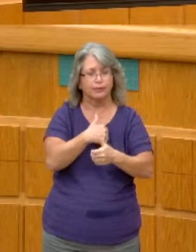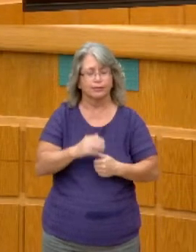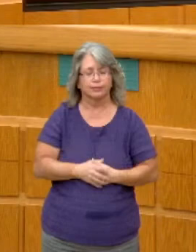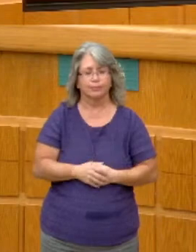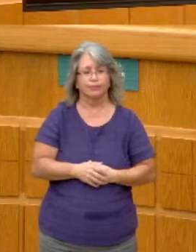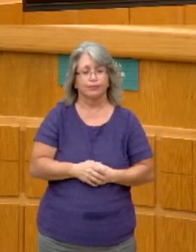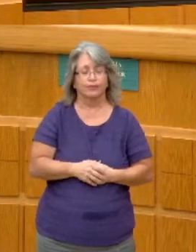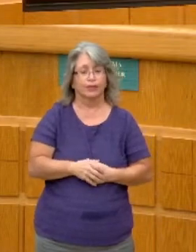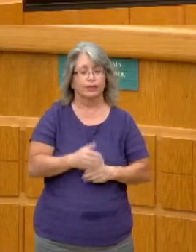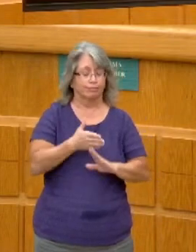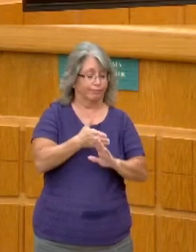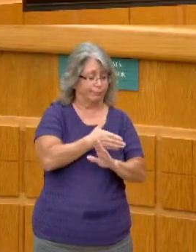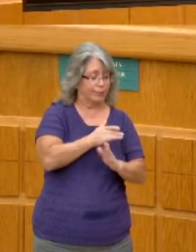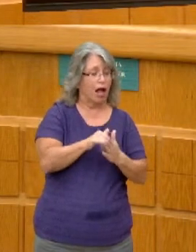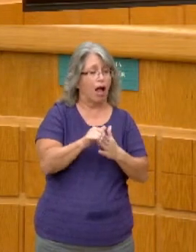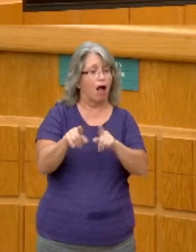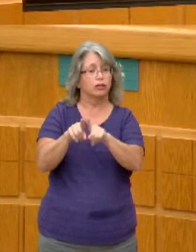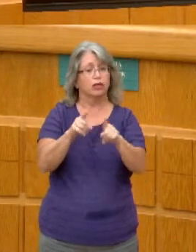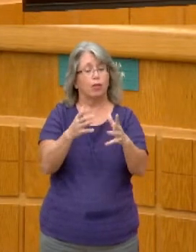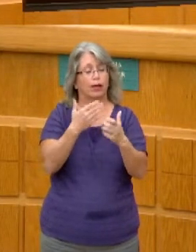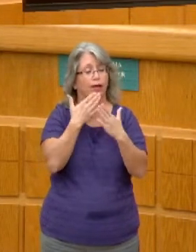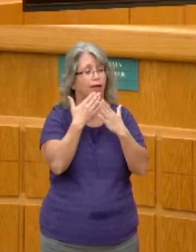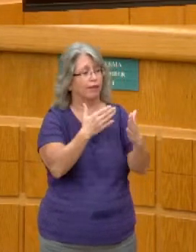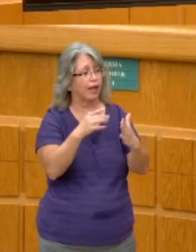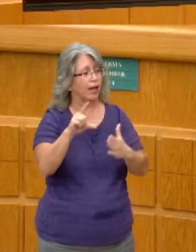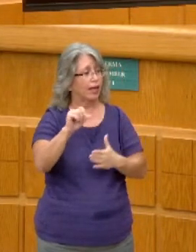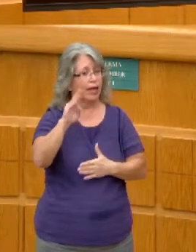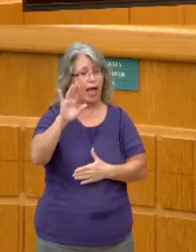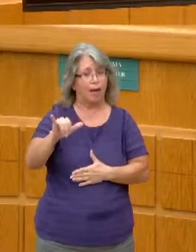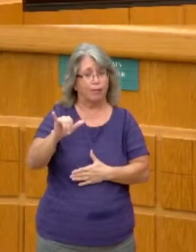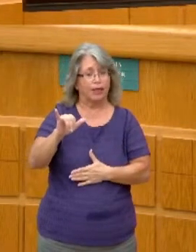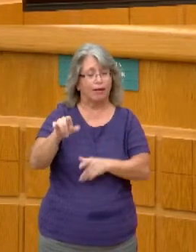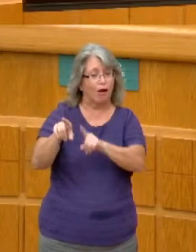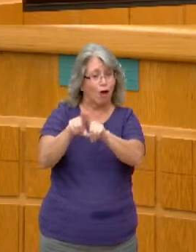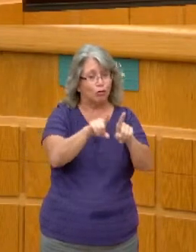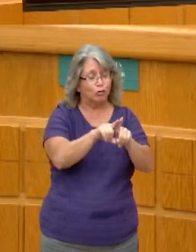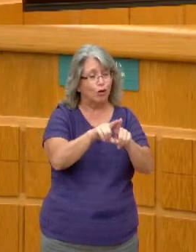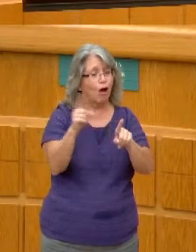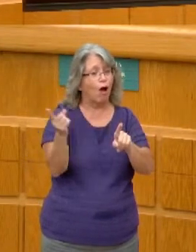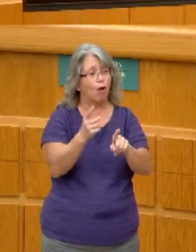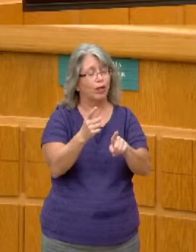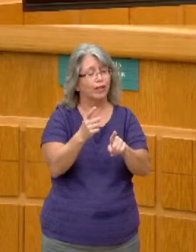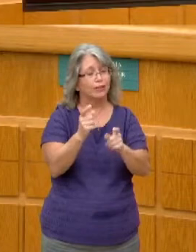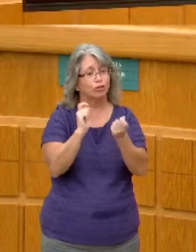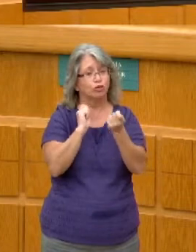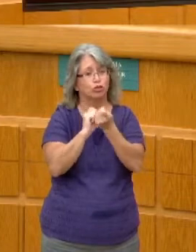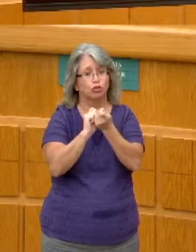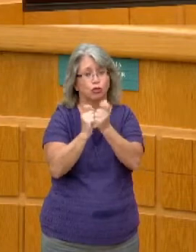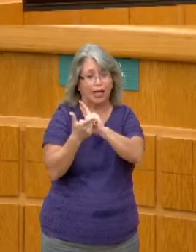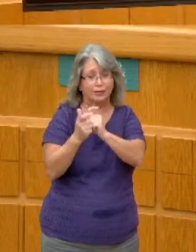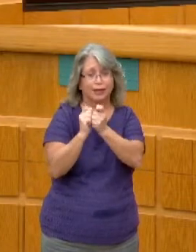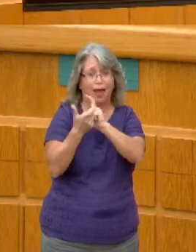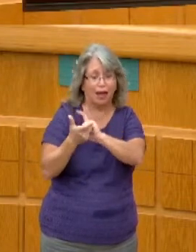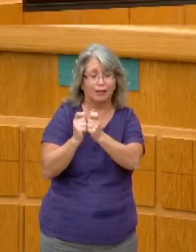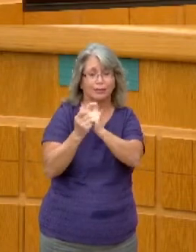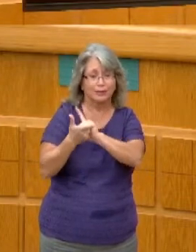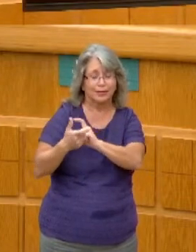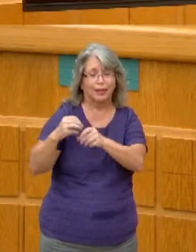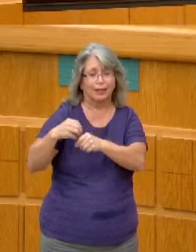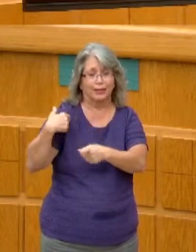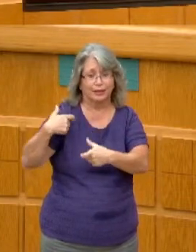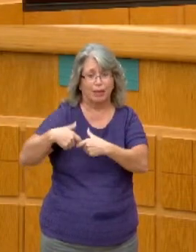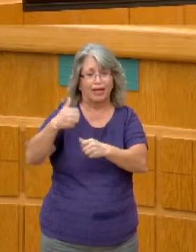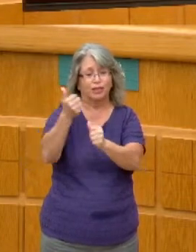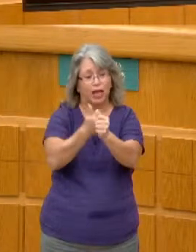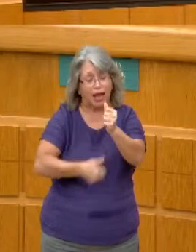to say I want to thank Gabby as well for making this translation possible in Spanish every time we have this